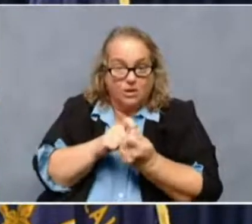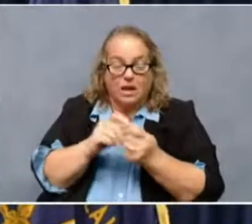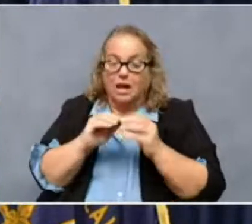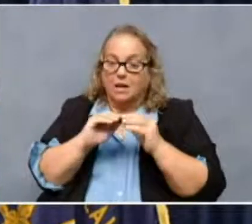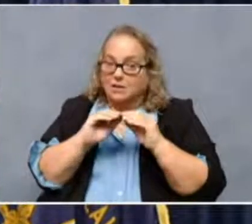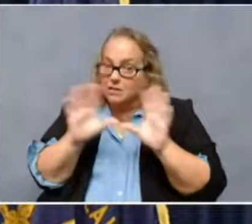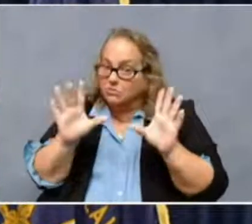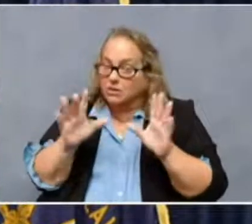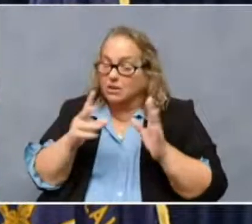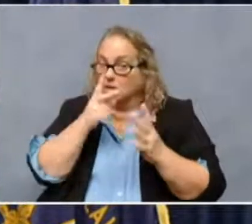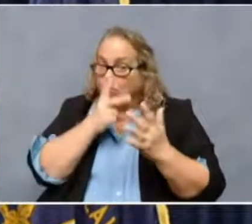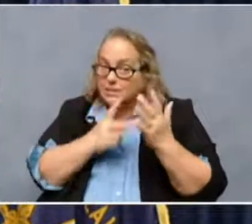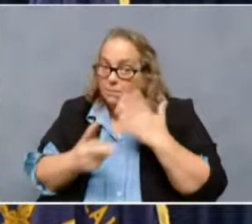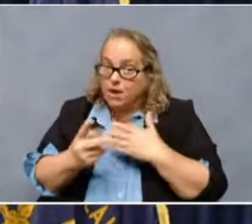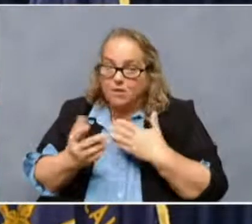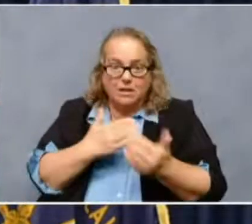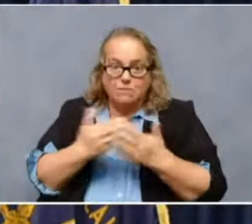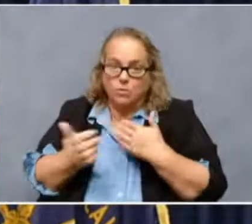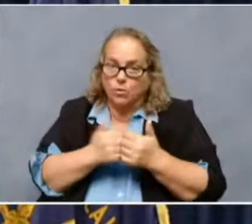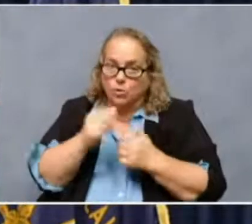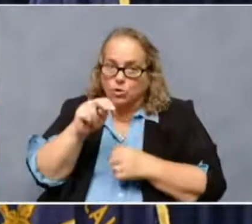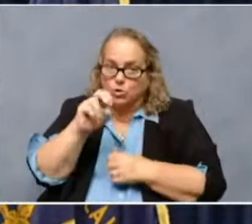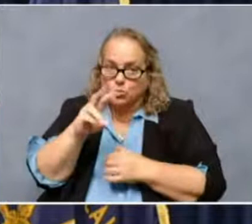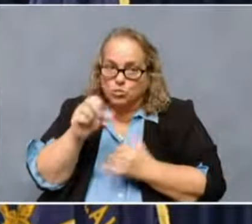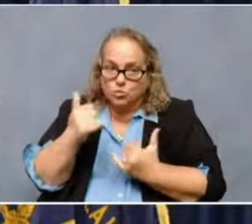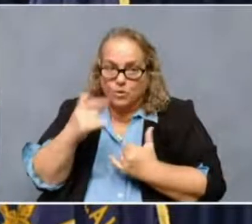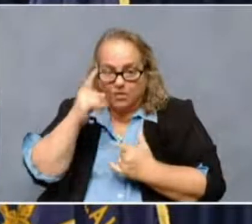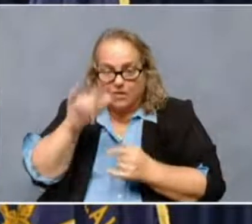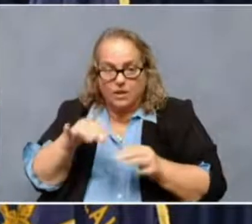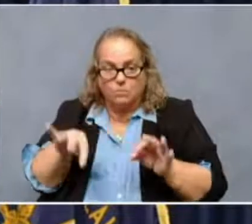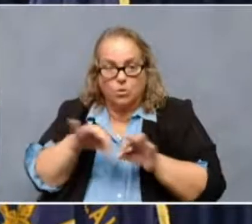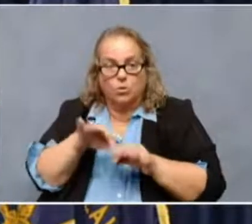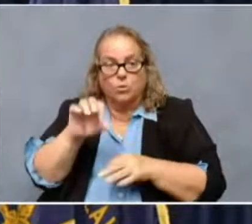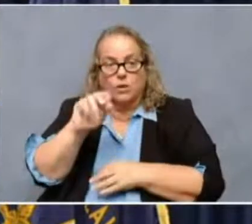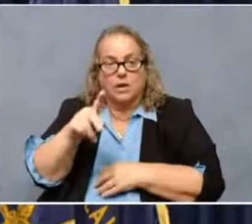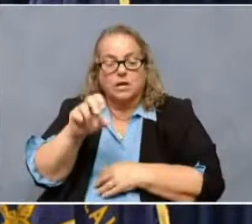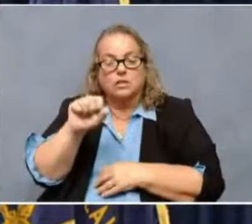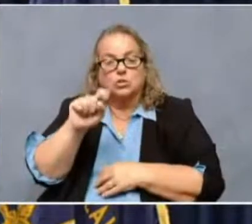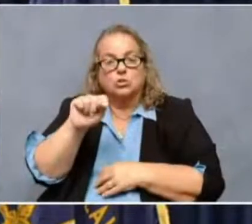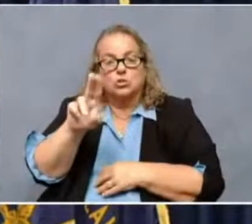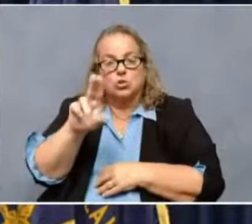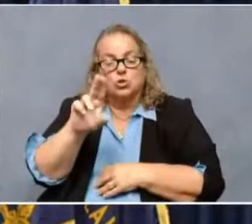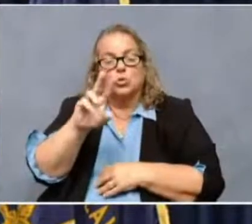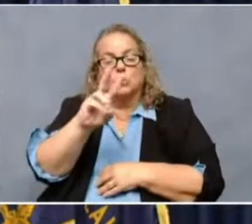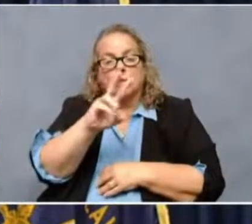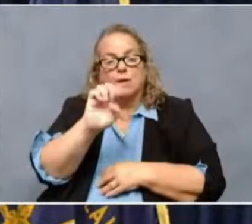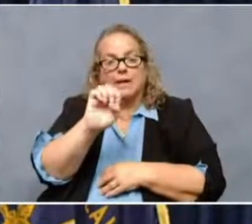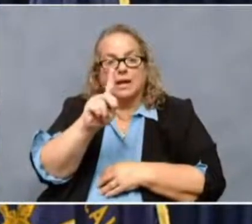to report today, we thought that was important. All right, Stu Johnson, WEKU.